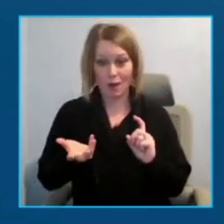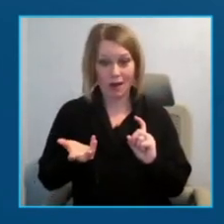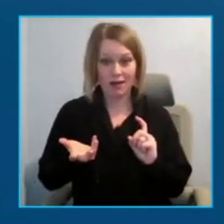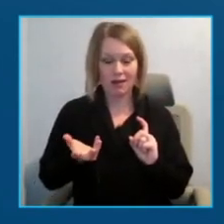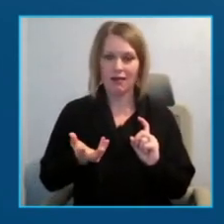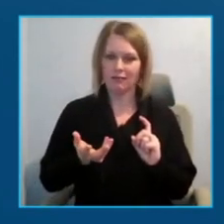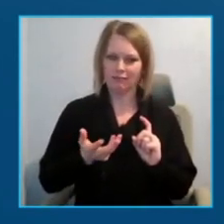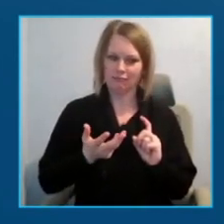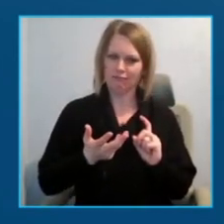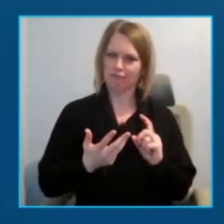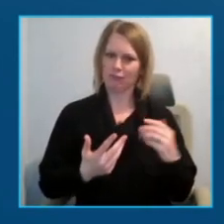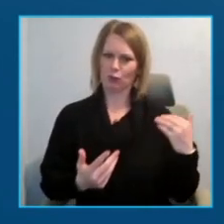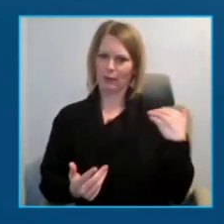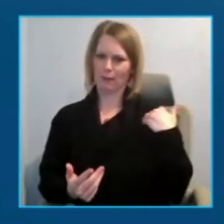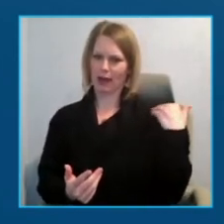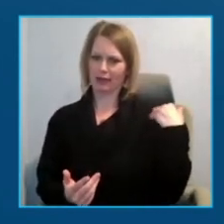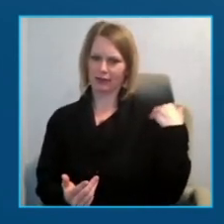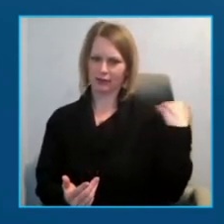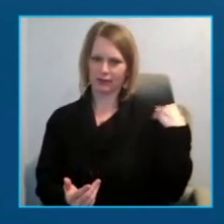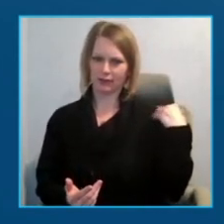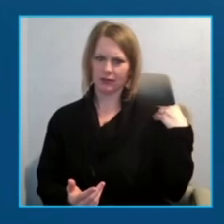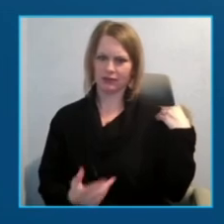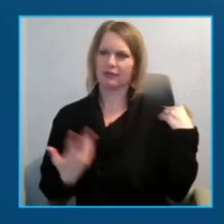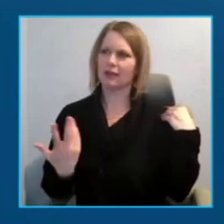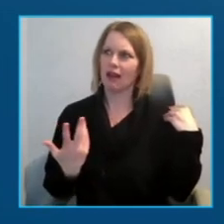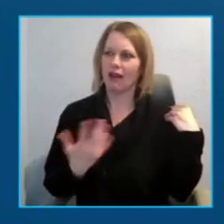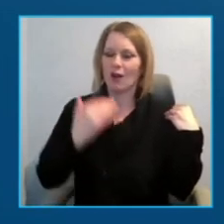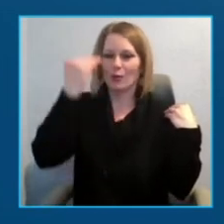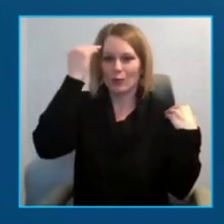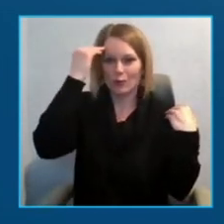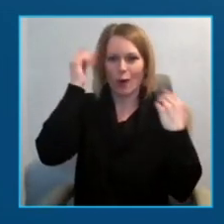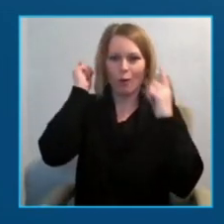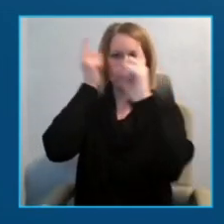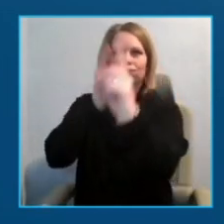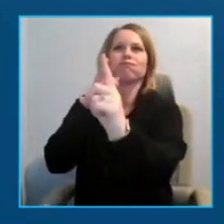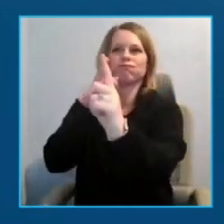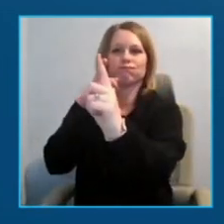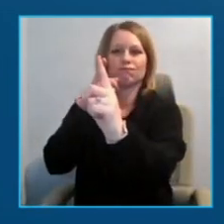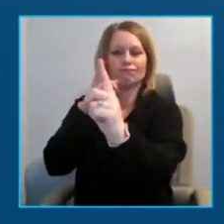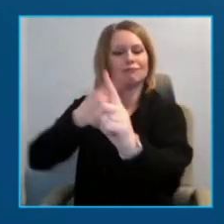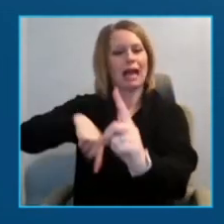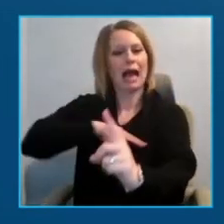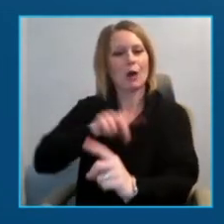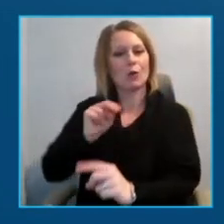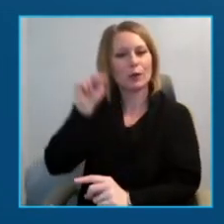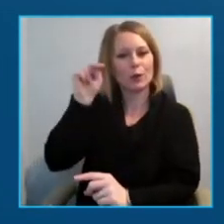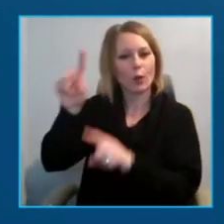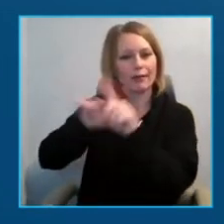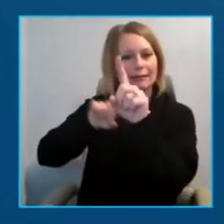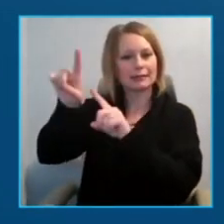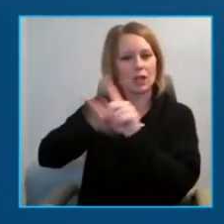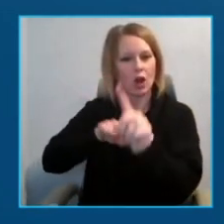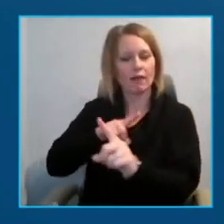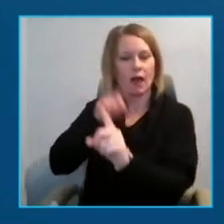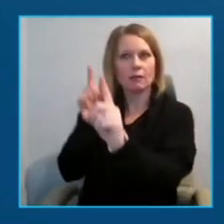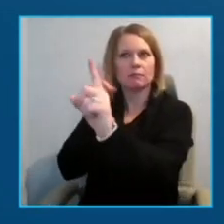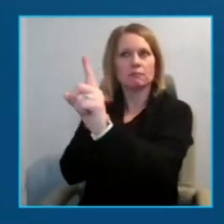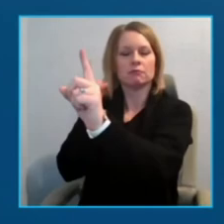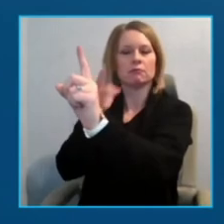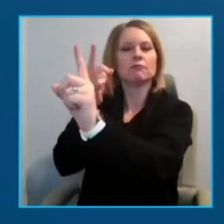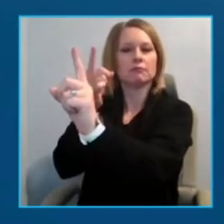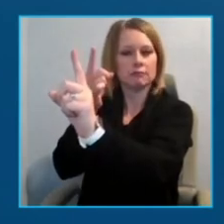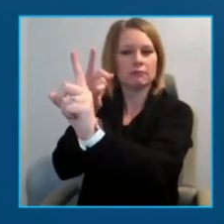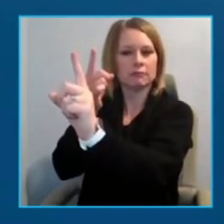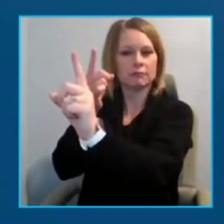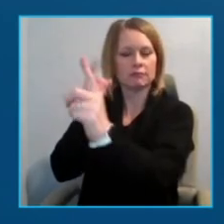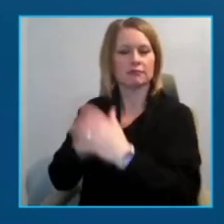reminder to always remember what our North Star is. So know that whatever your moves are, you have left